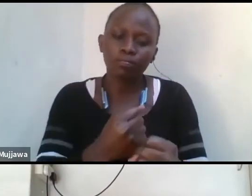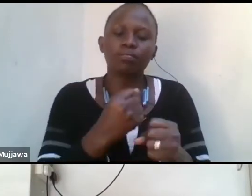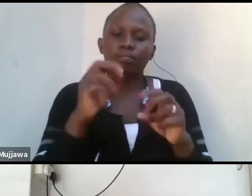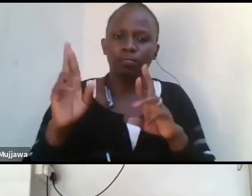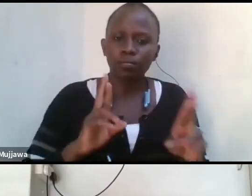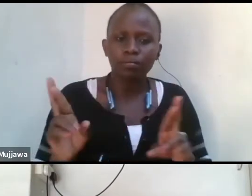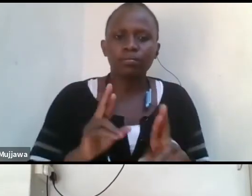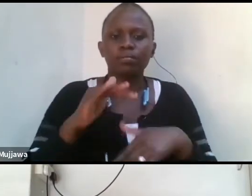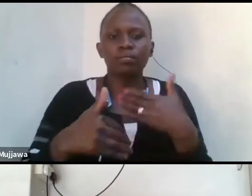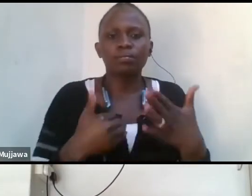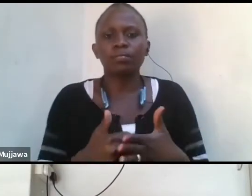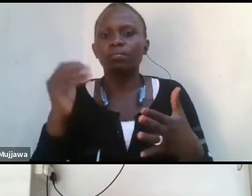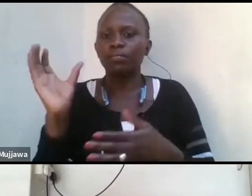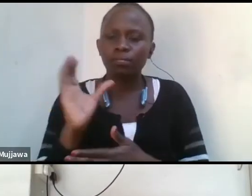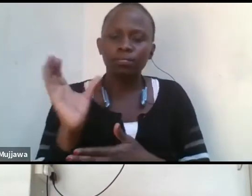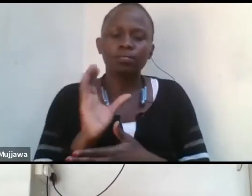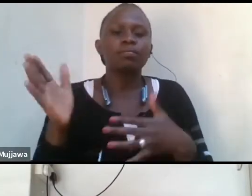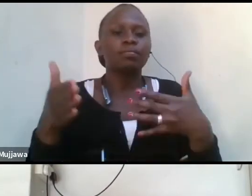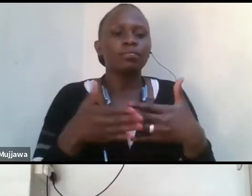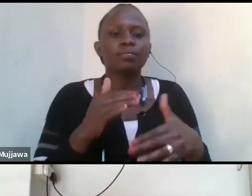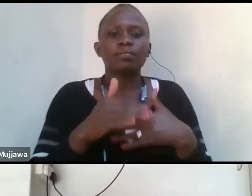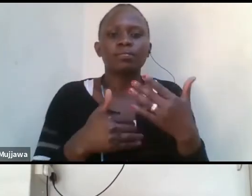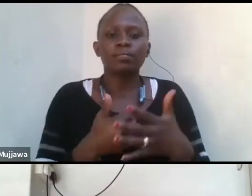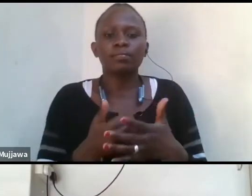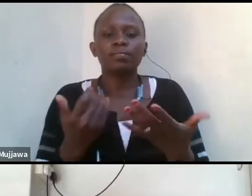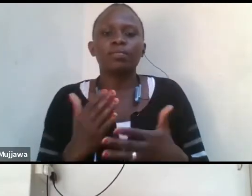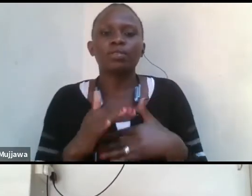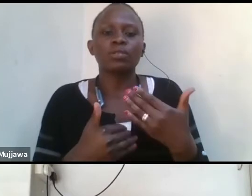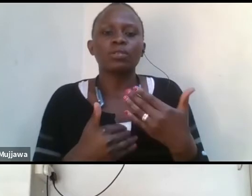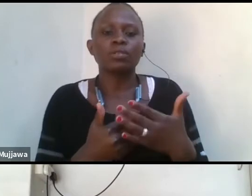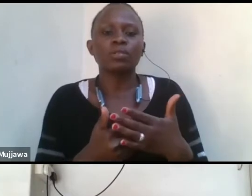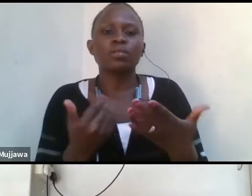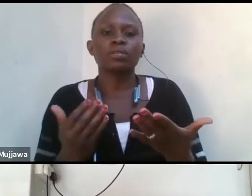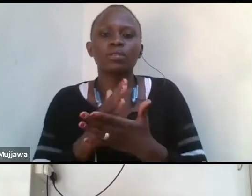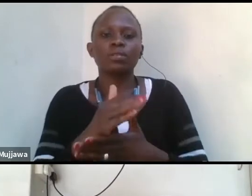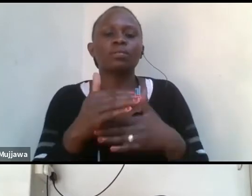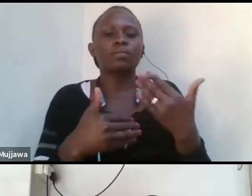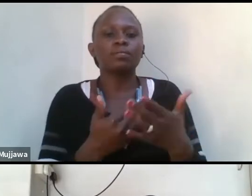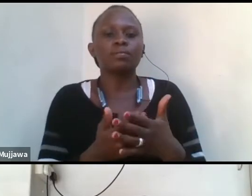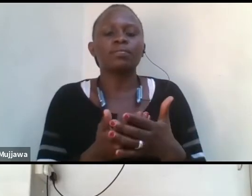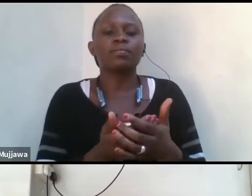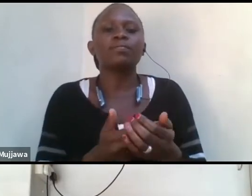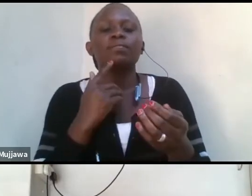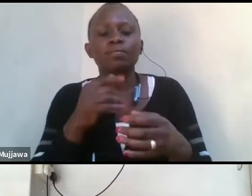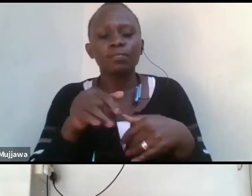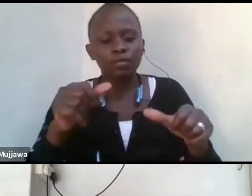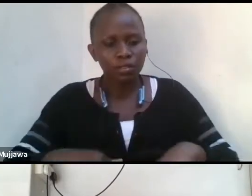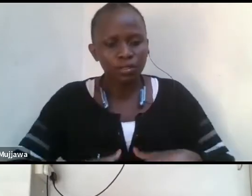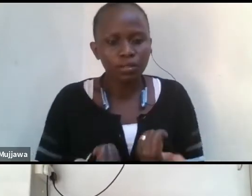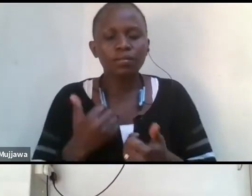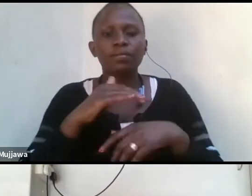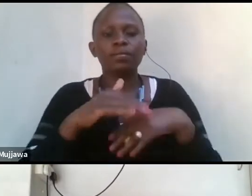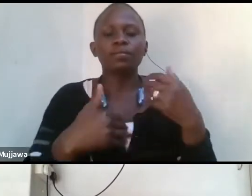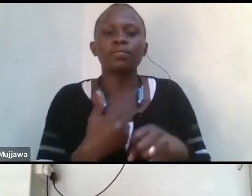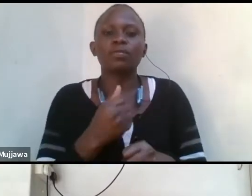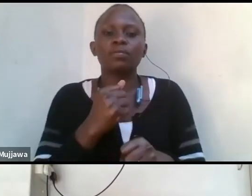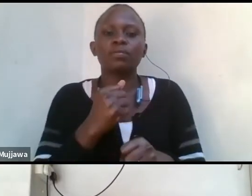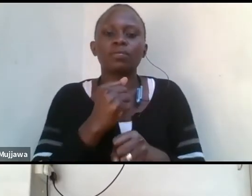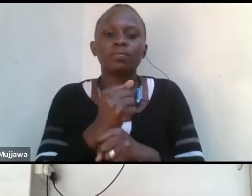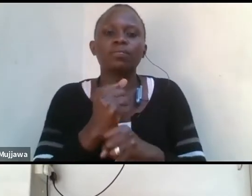the shareholders, whoever, it's them themselves that are pushing this. And that is a new thing that has come up, and